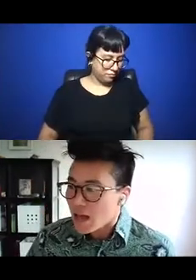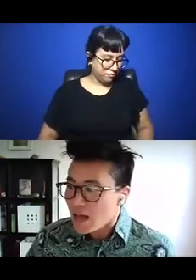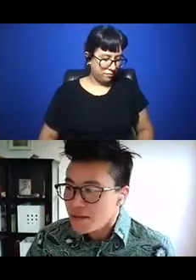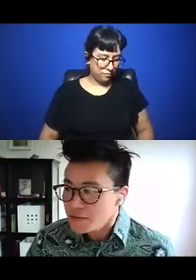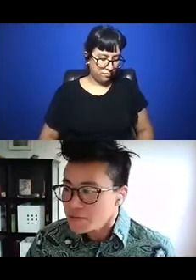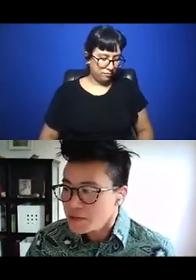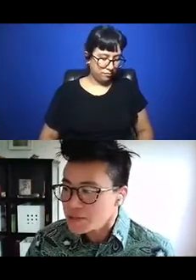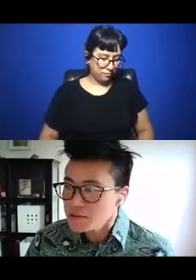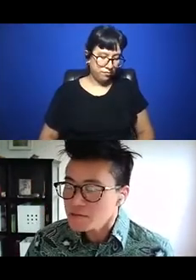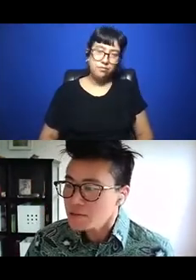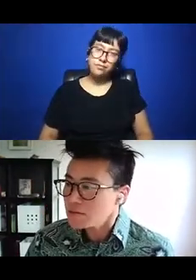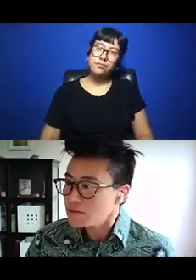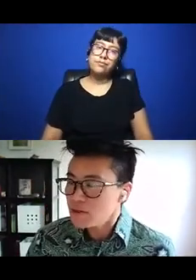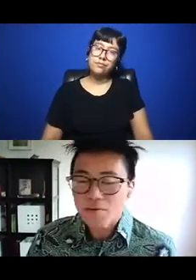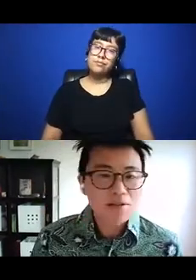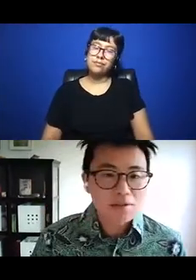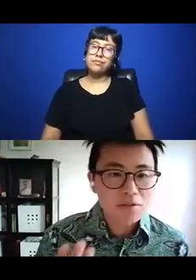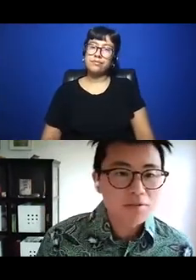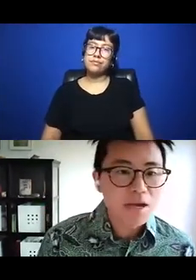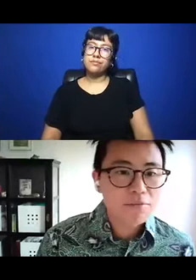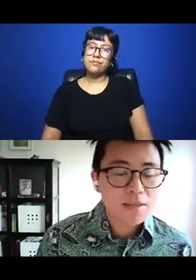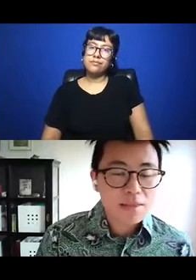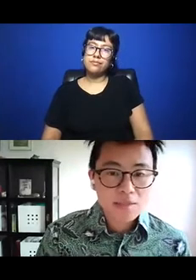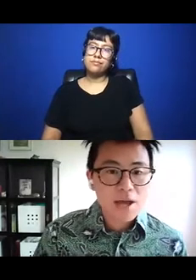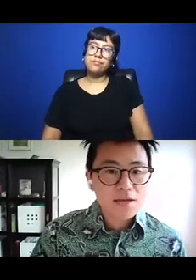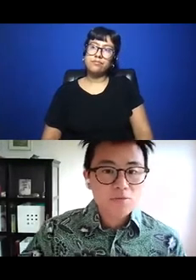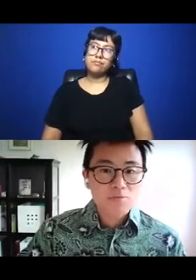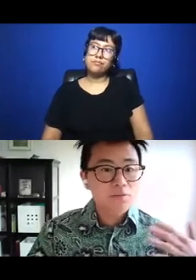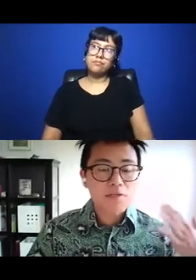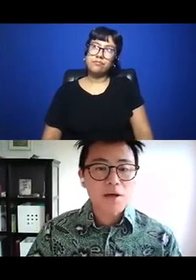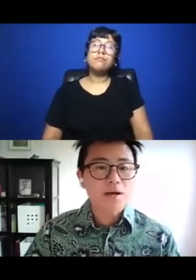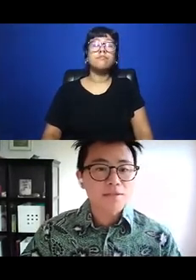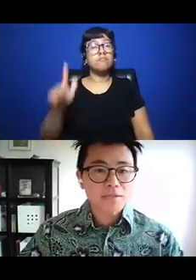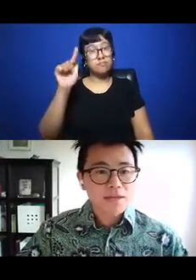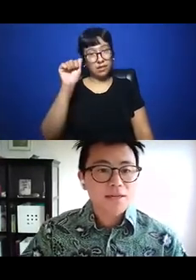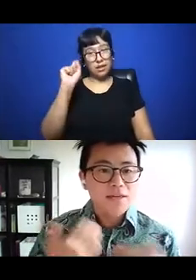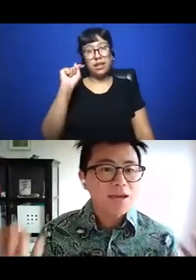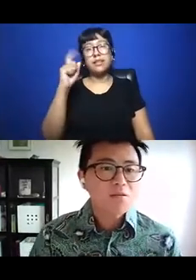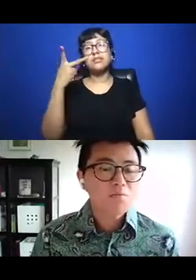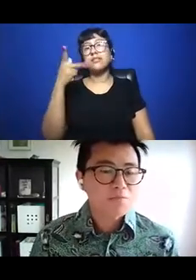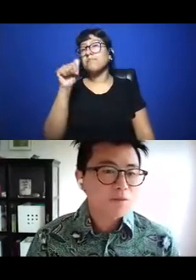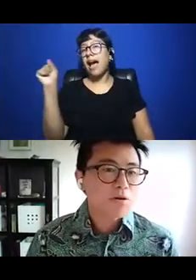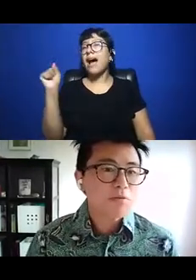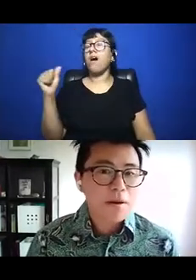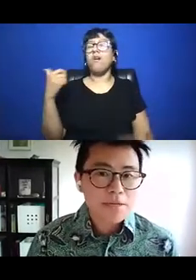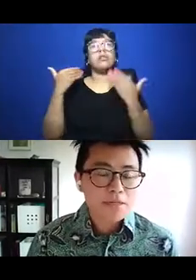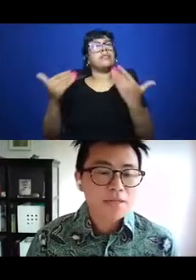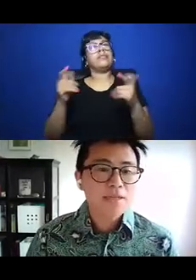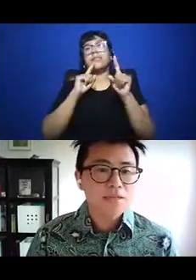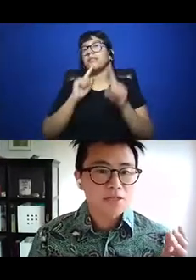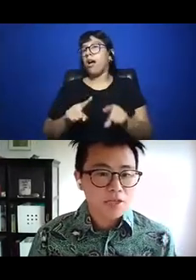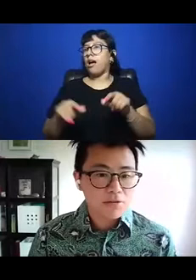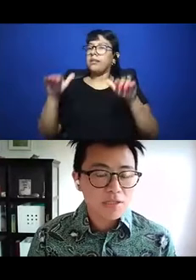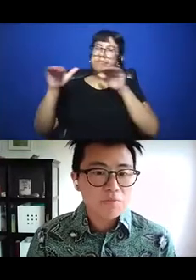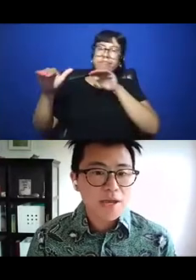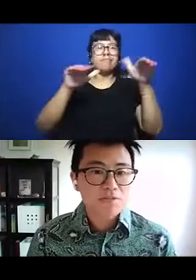Yeah, and then it was also, you know, it also turned out that LastPass did respond. They spoke publicly.